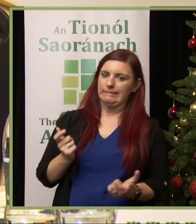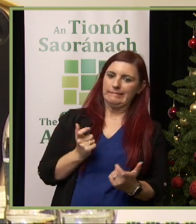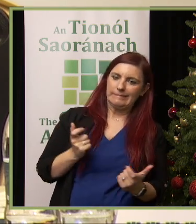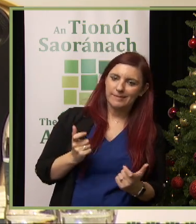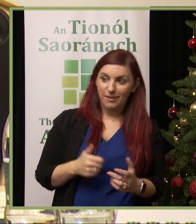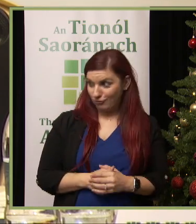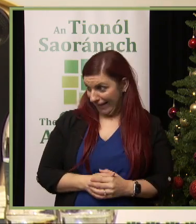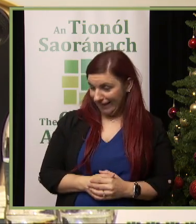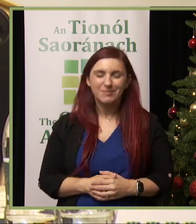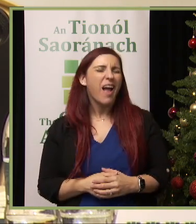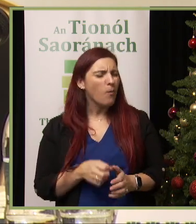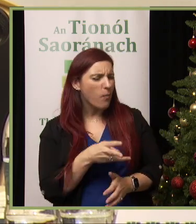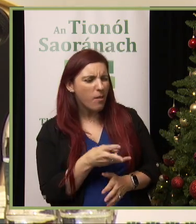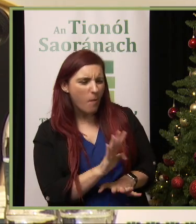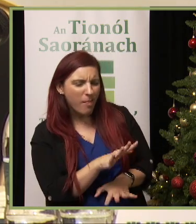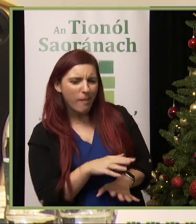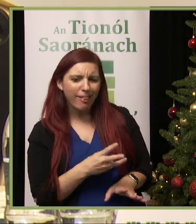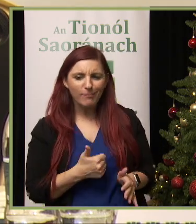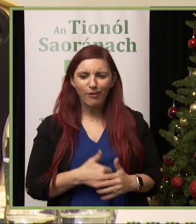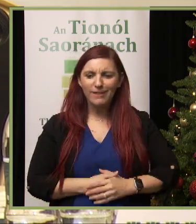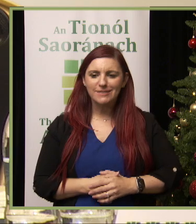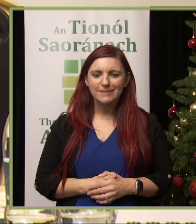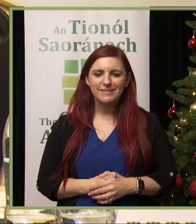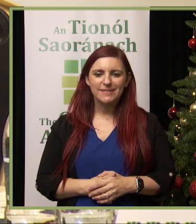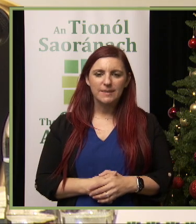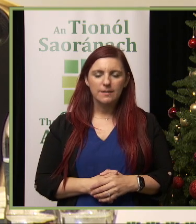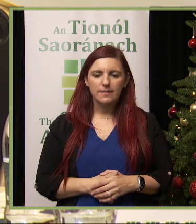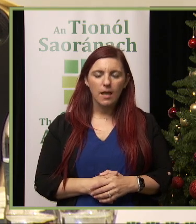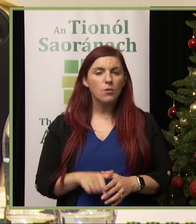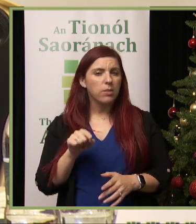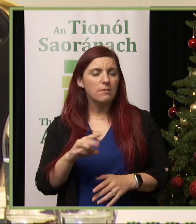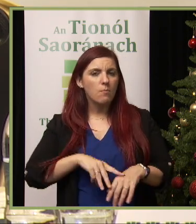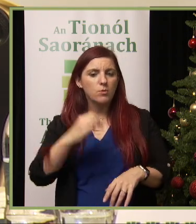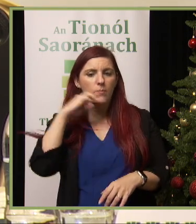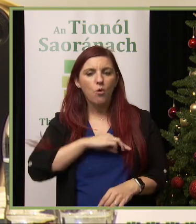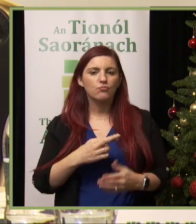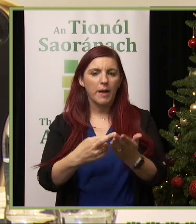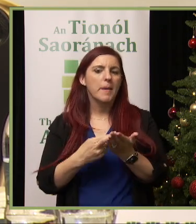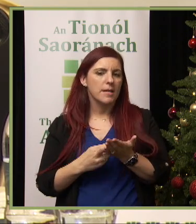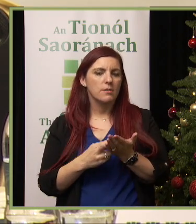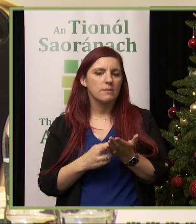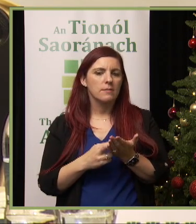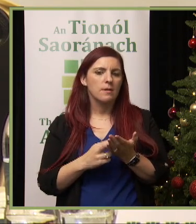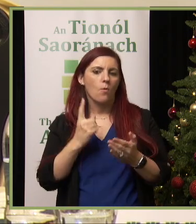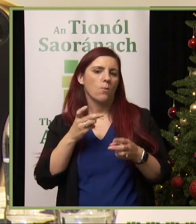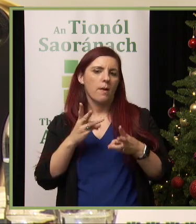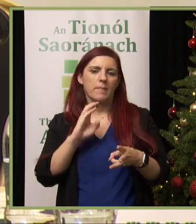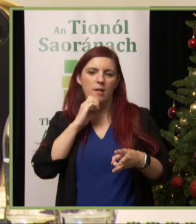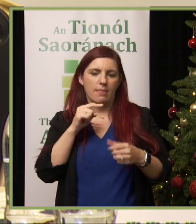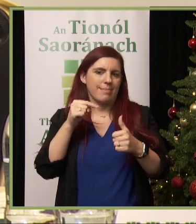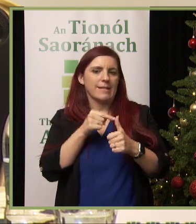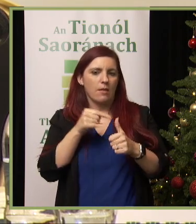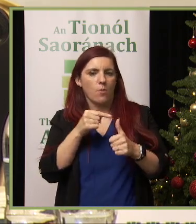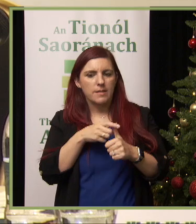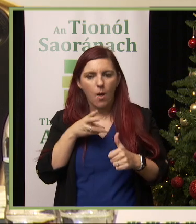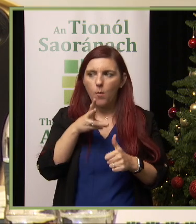will. Okay, these are also the most important recommendations in one regard, because they're the ones that are